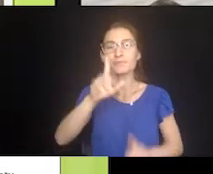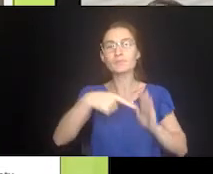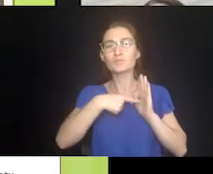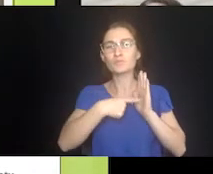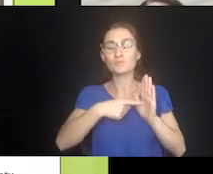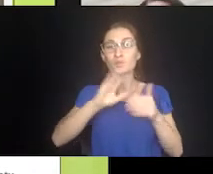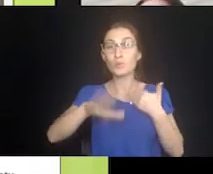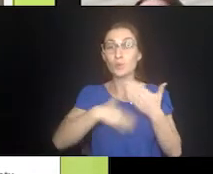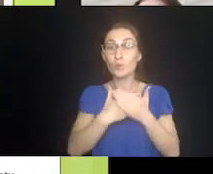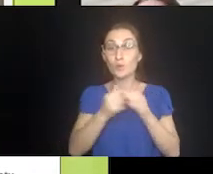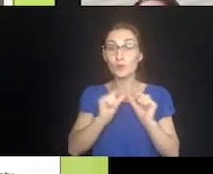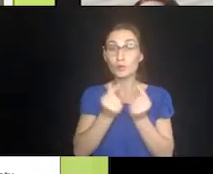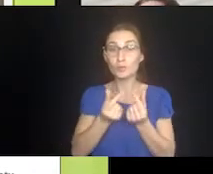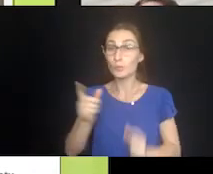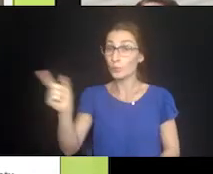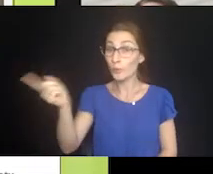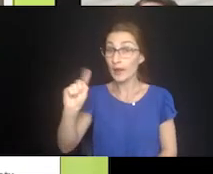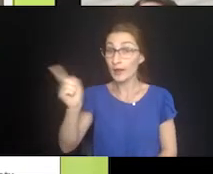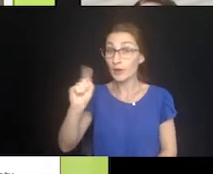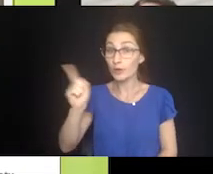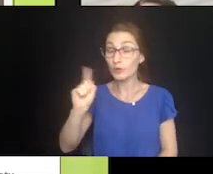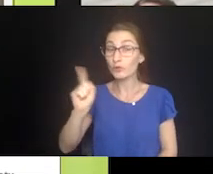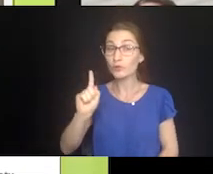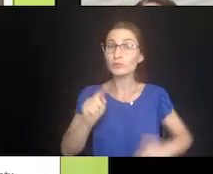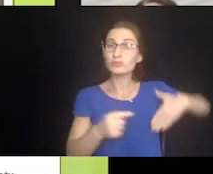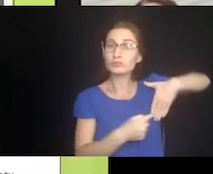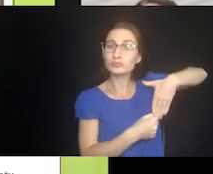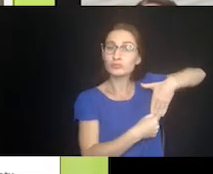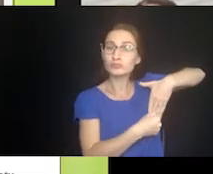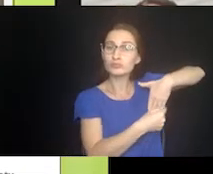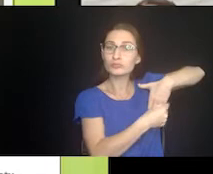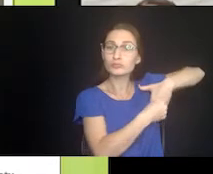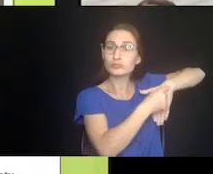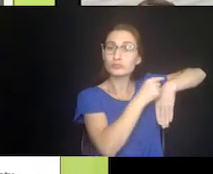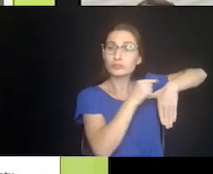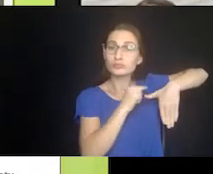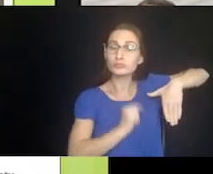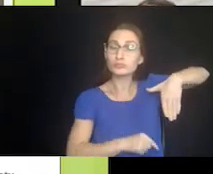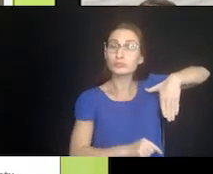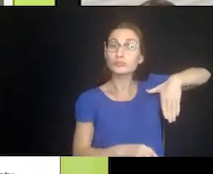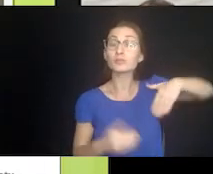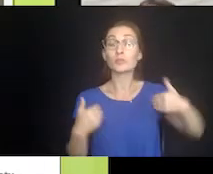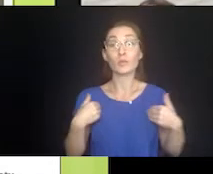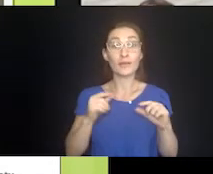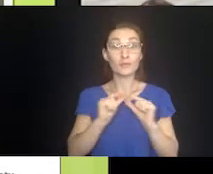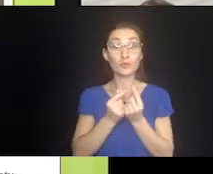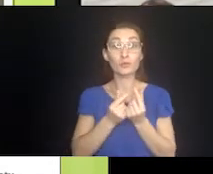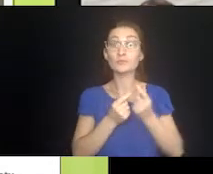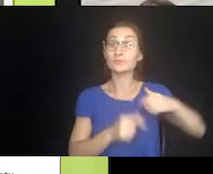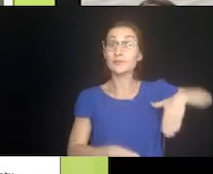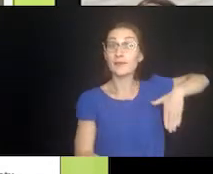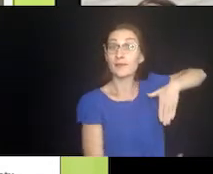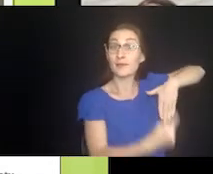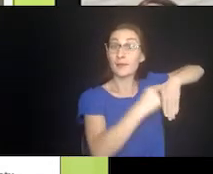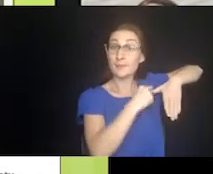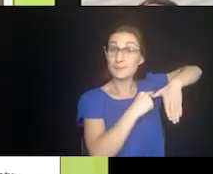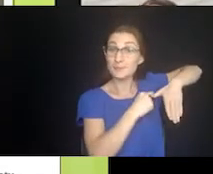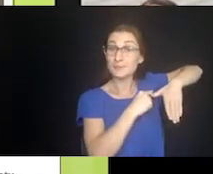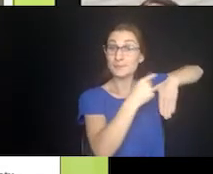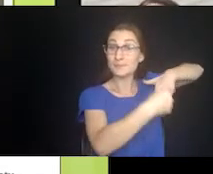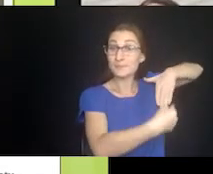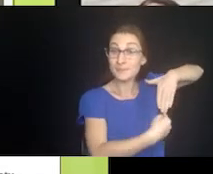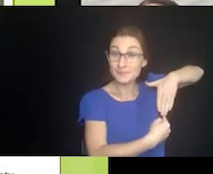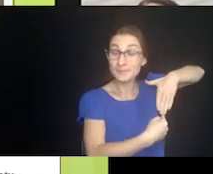map shows where all of our groups are in relation to the state. You can see that we have